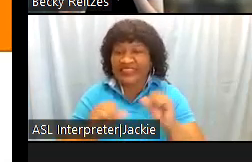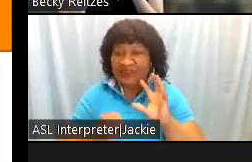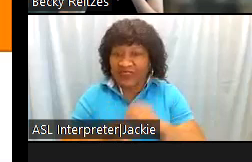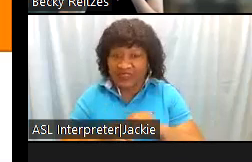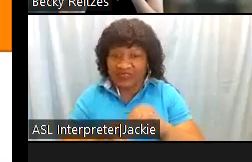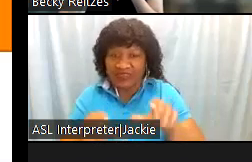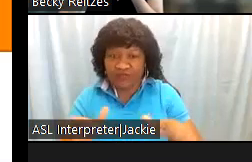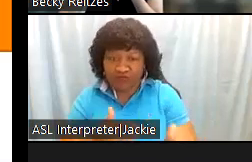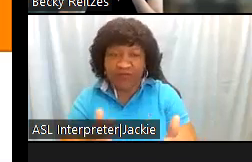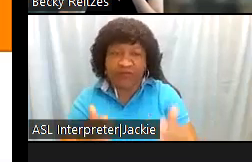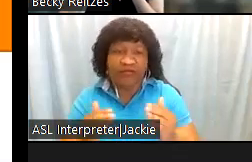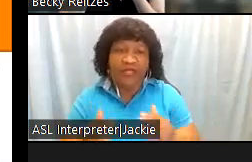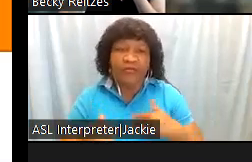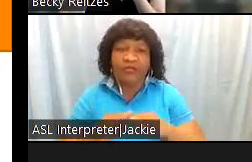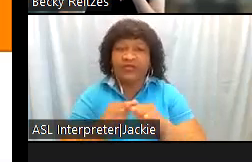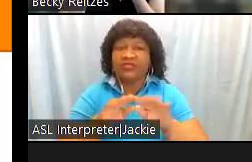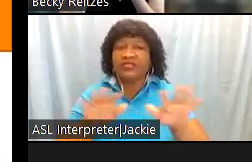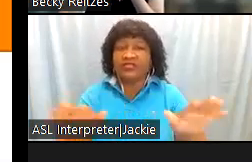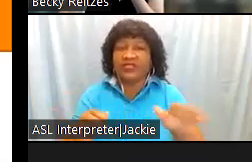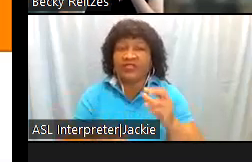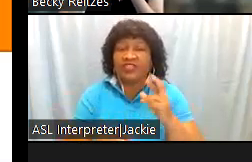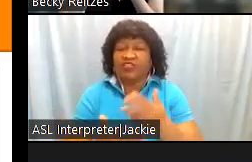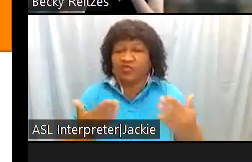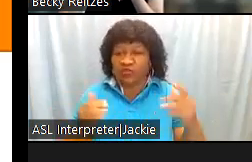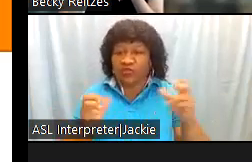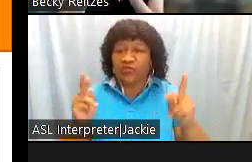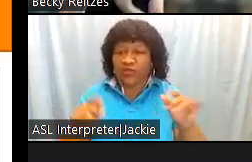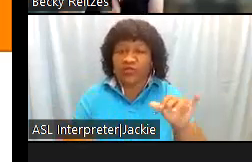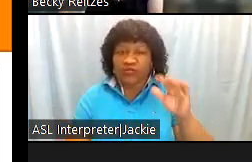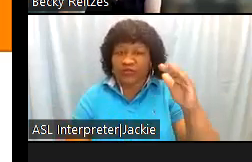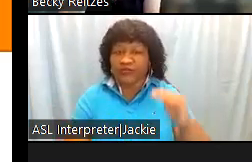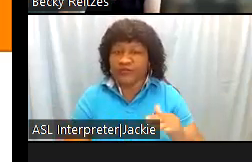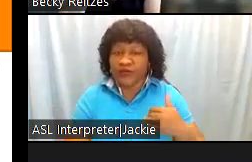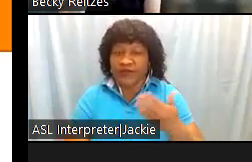And then again, we're gonna send out these additional resources for folks.